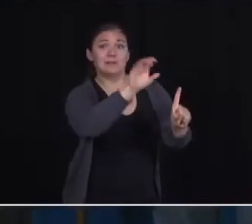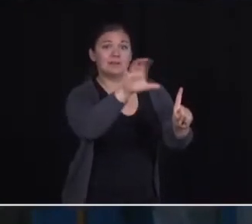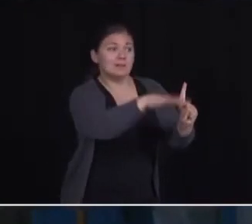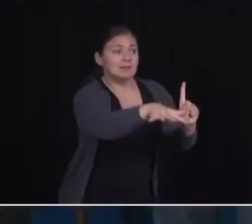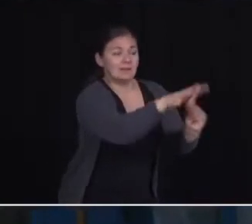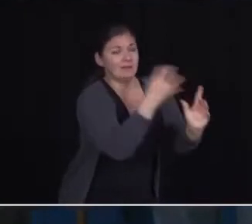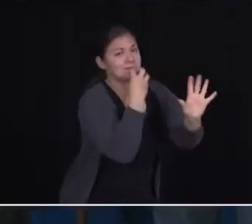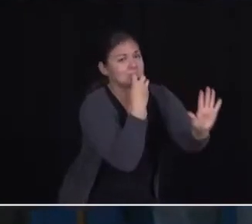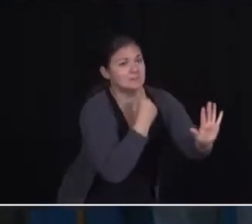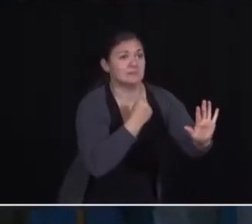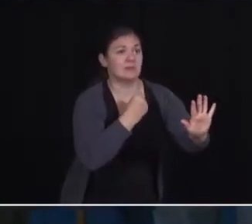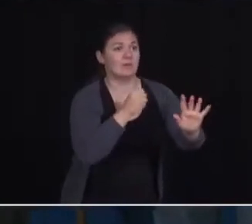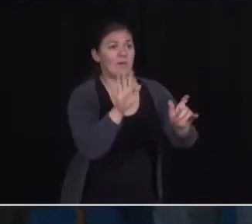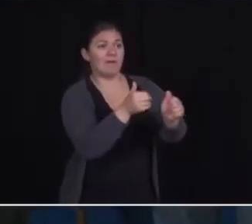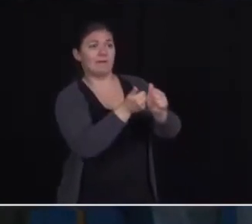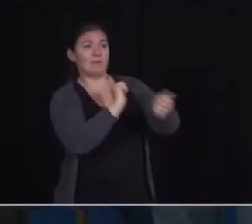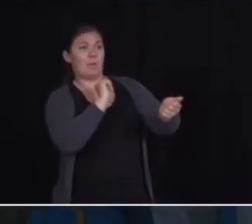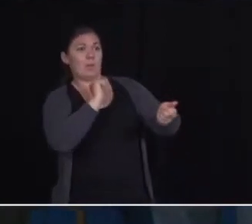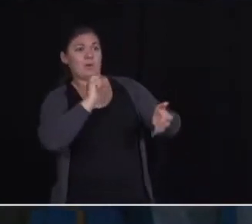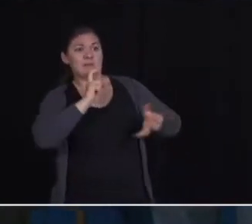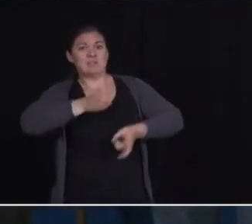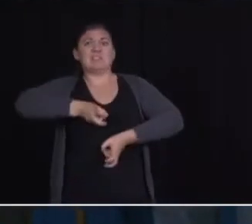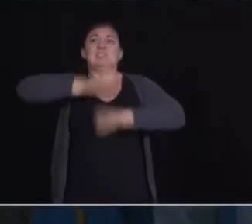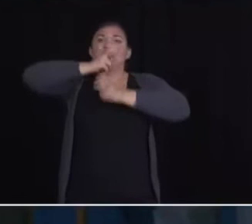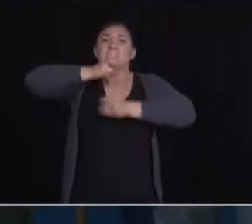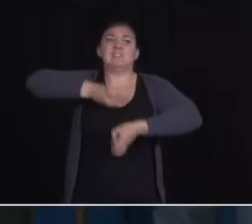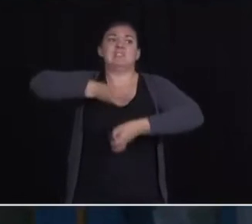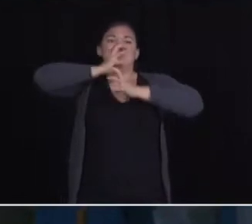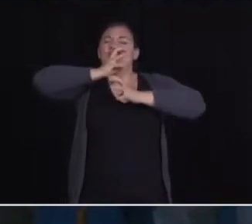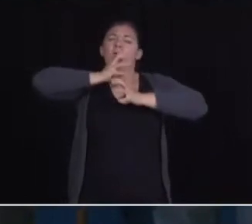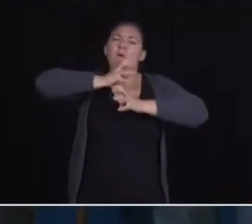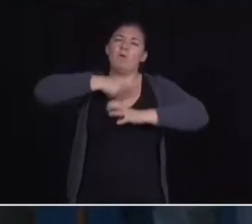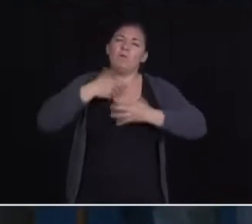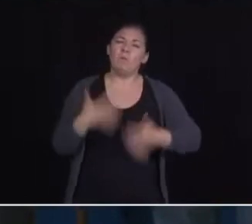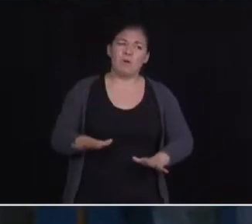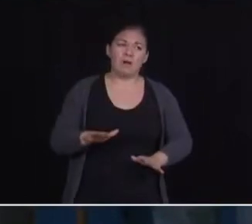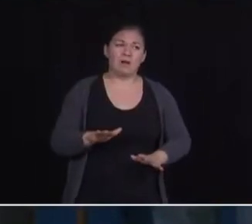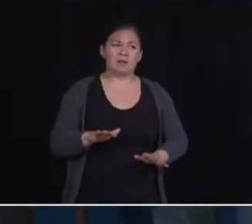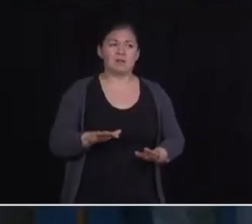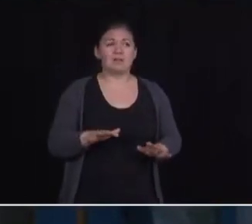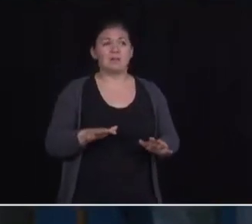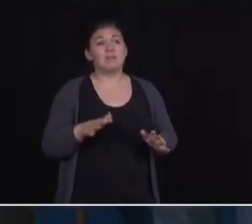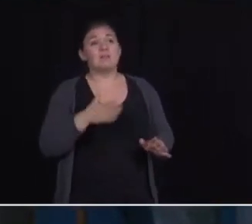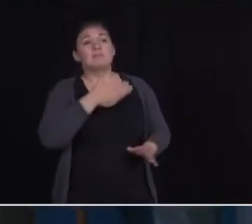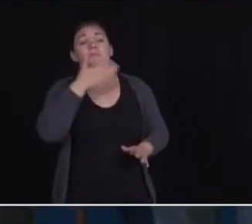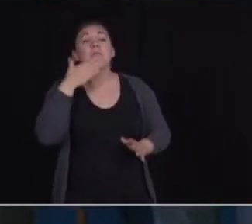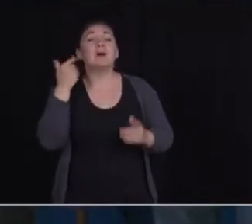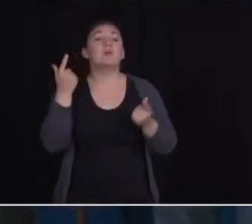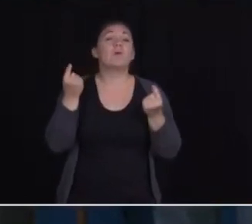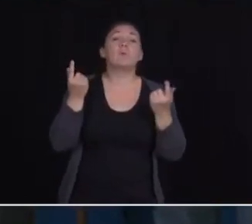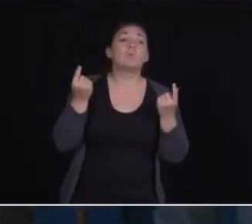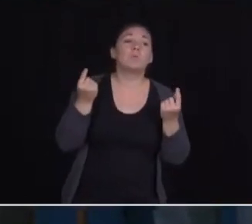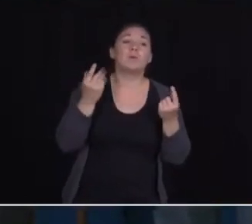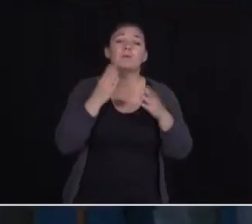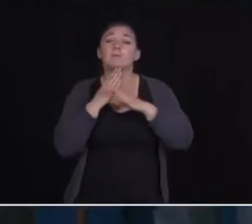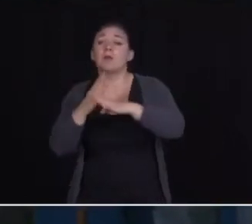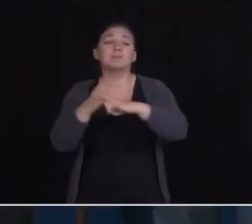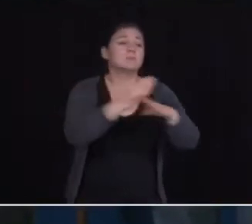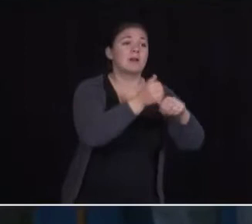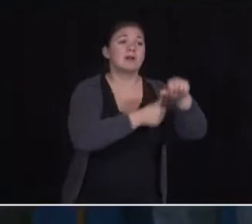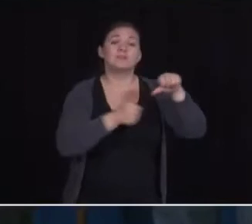future. And I do want to remind everyone that the best way to protect one another is the same advice we've been following since